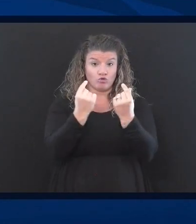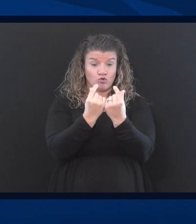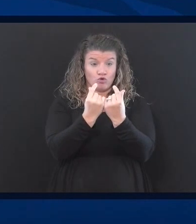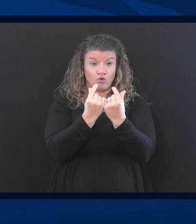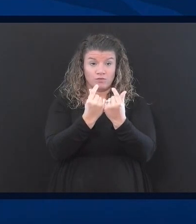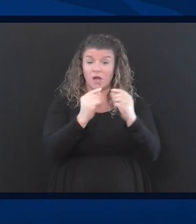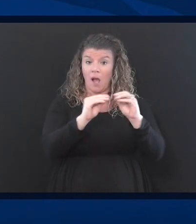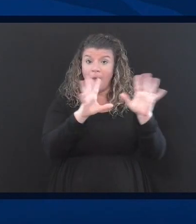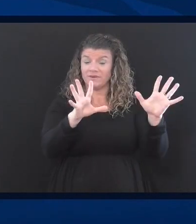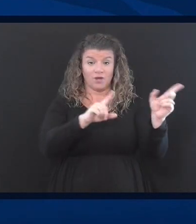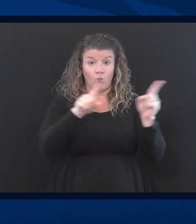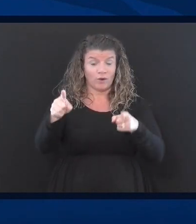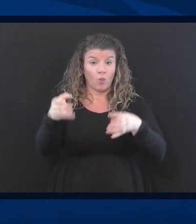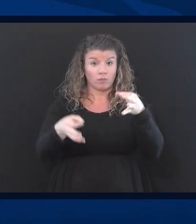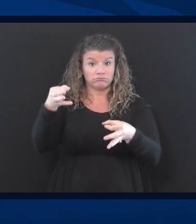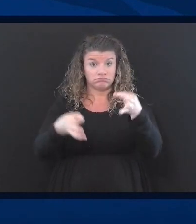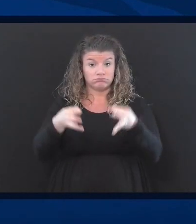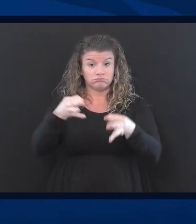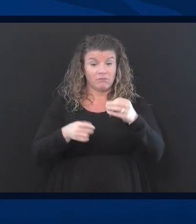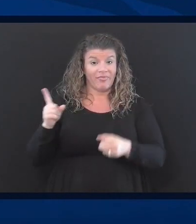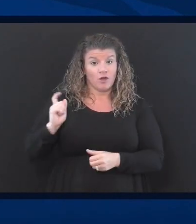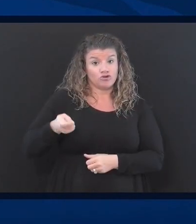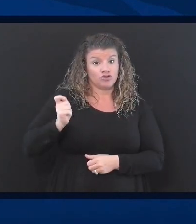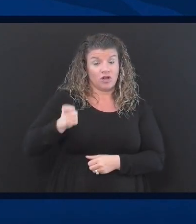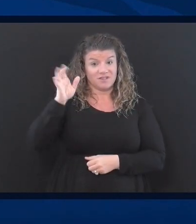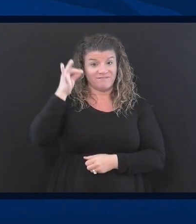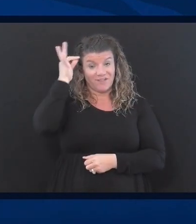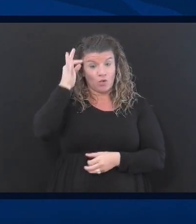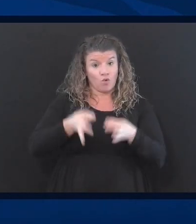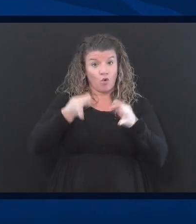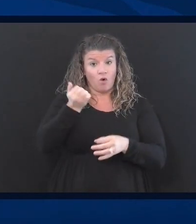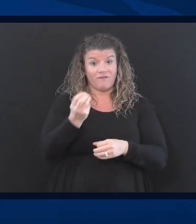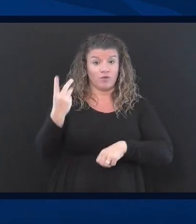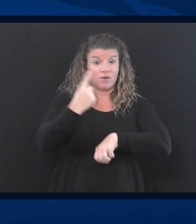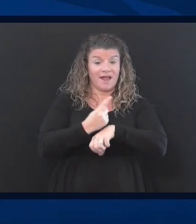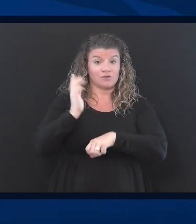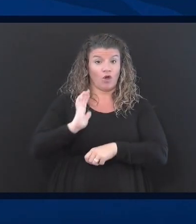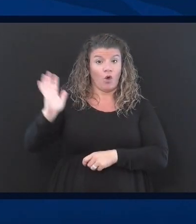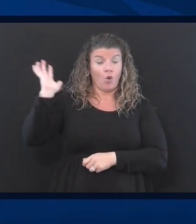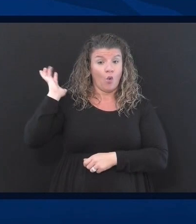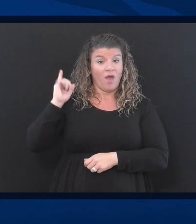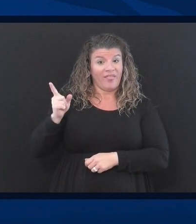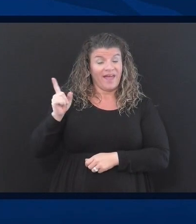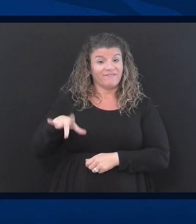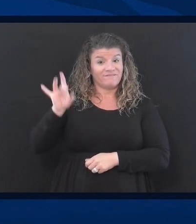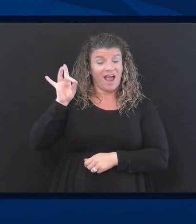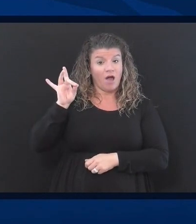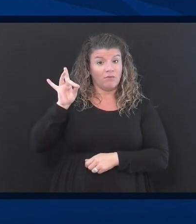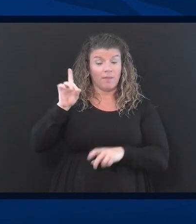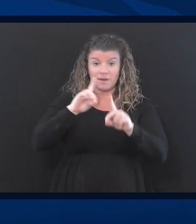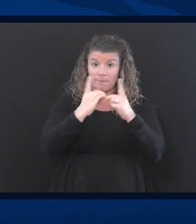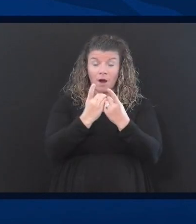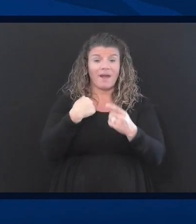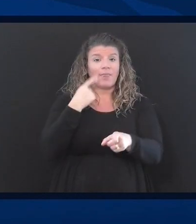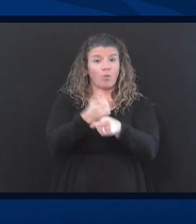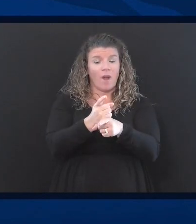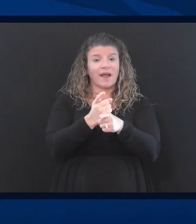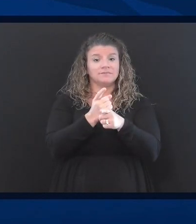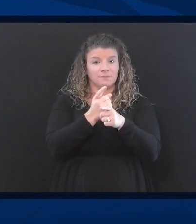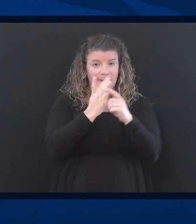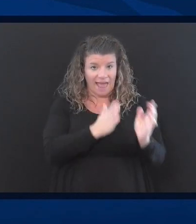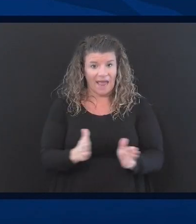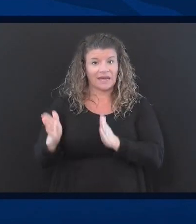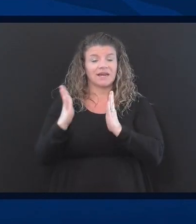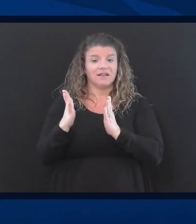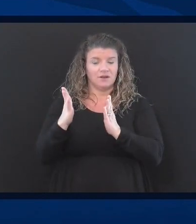issue to court, and the judge in federal court just a few days ago found that the department had adequate protections in place and had a plan